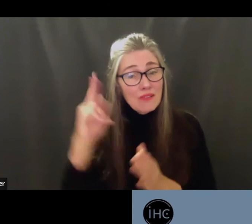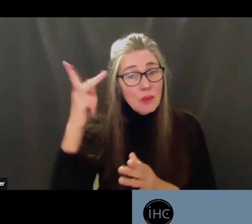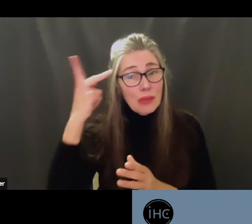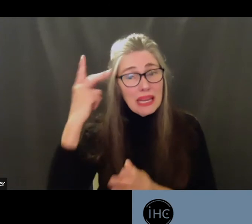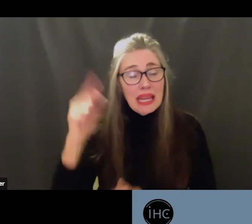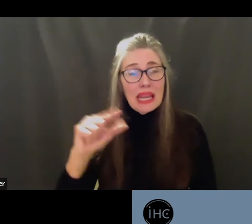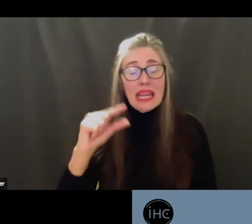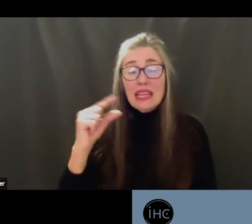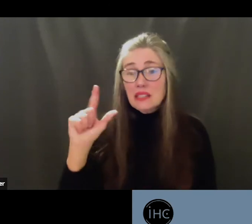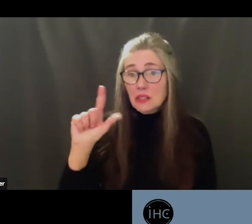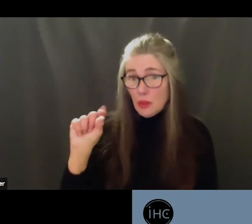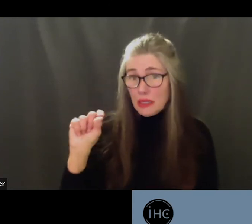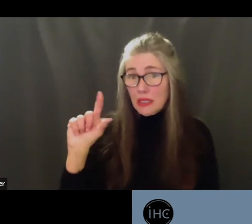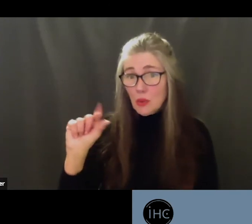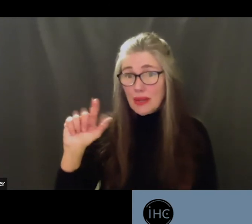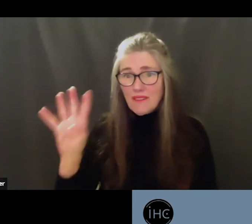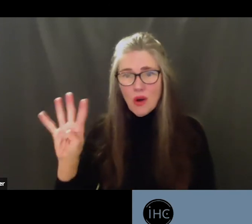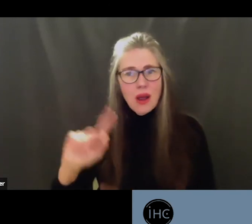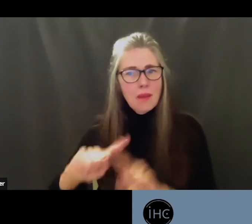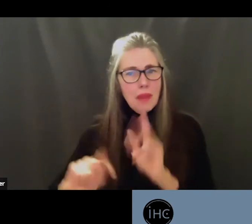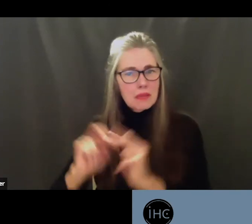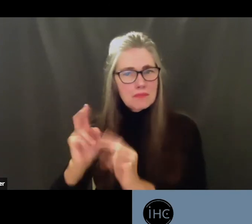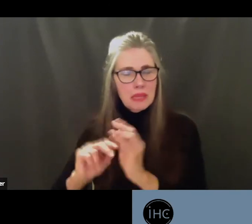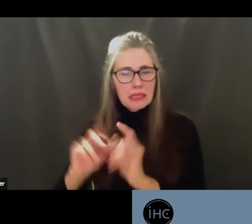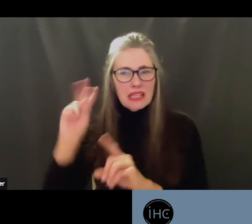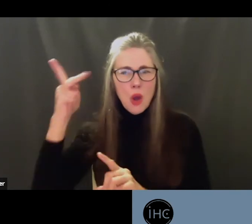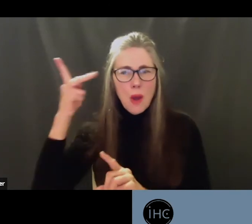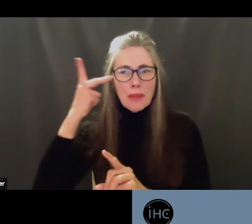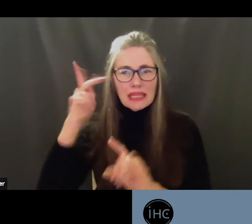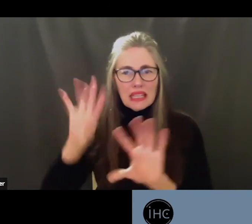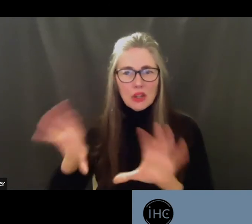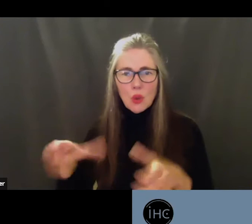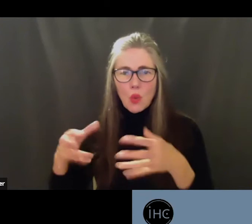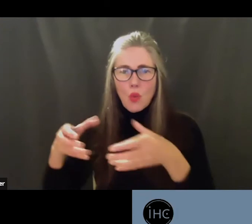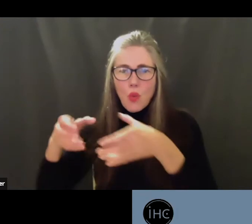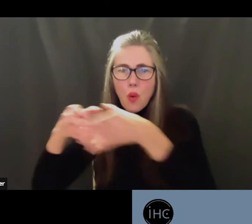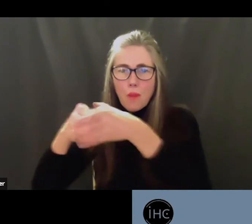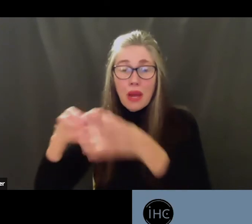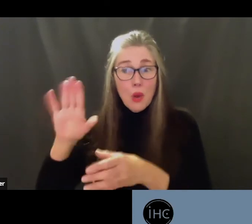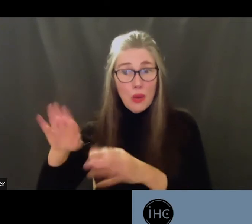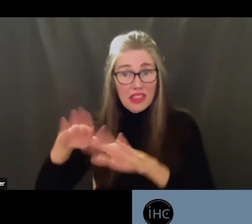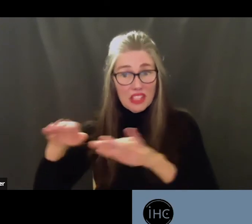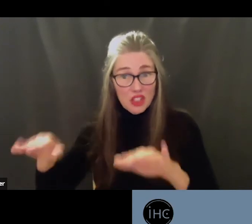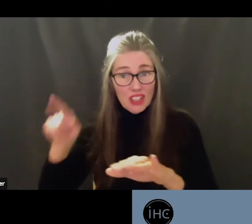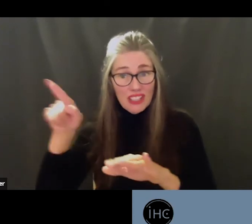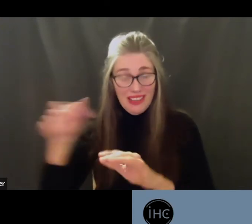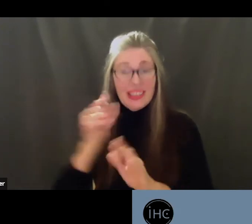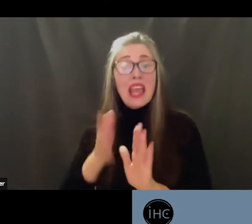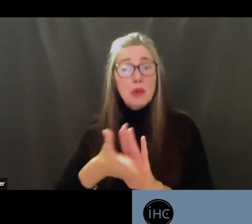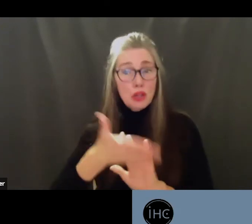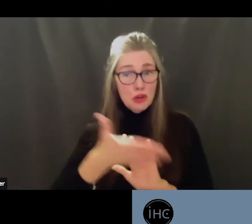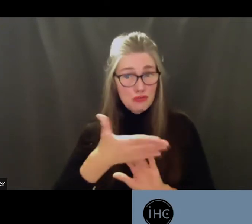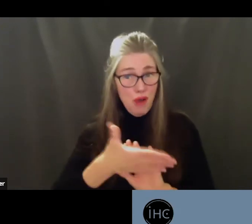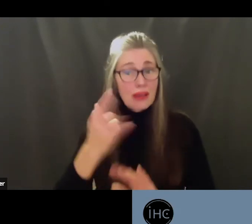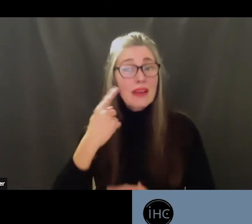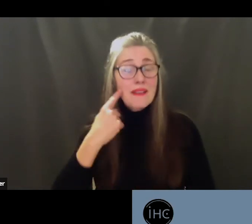he's building a political dynasty with his children, who are going to likely run for office, and also his daughter-in-law,